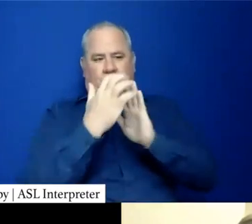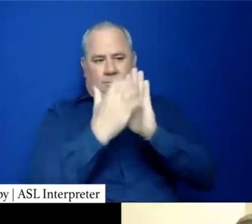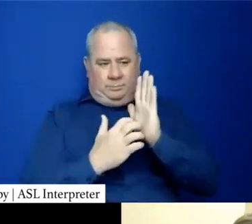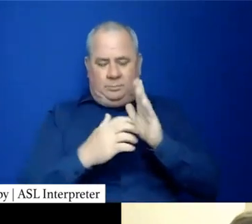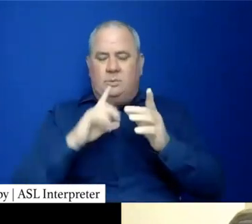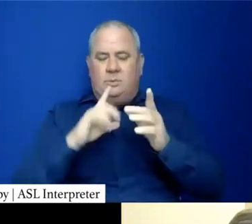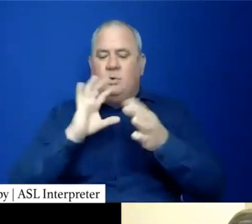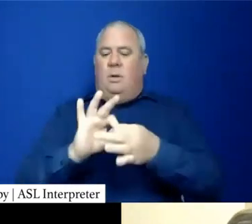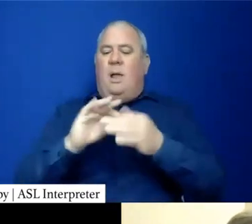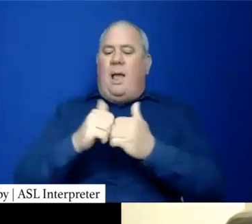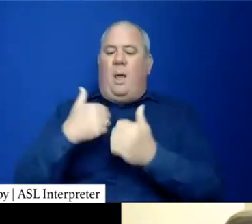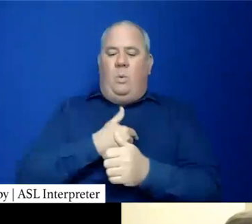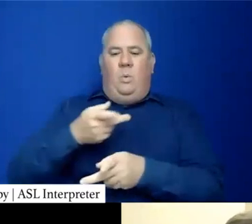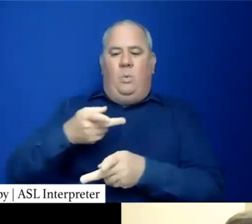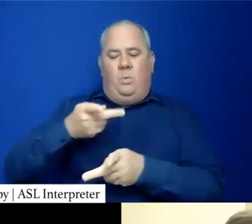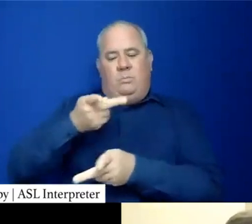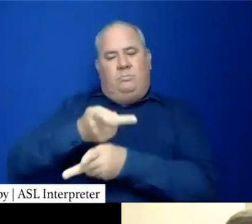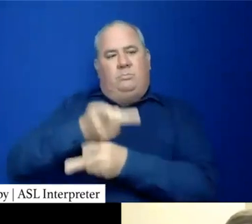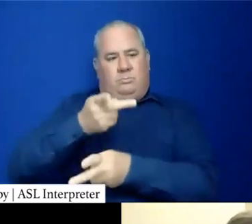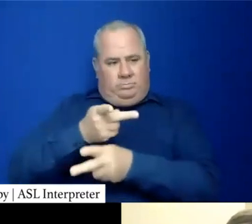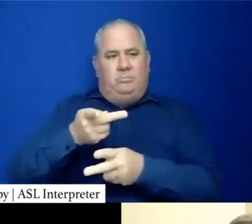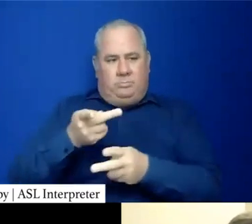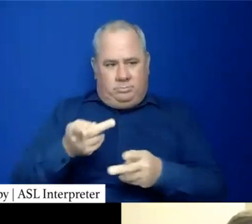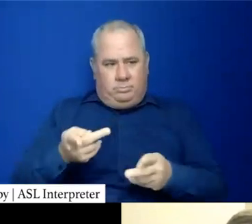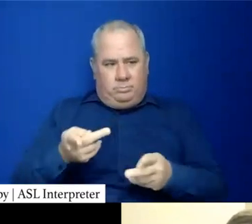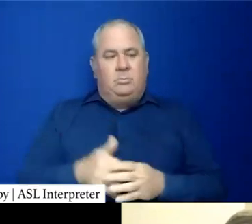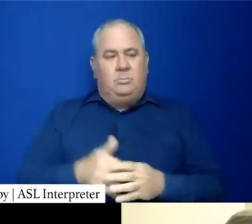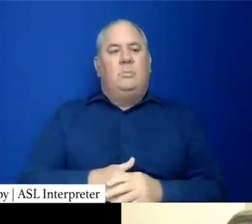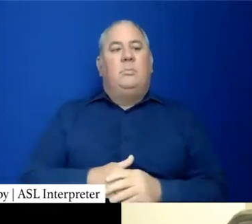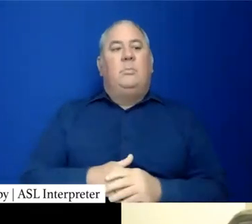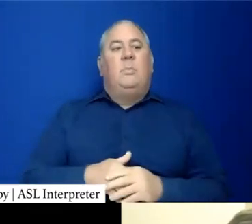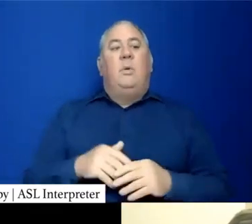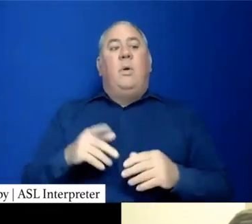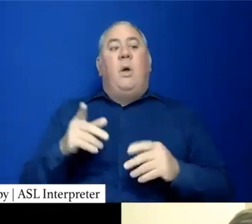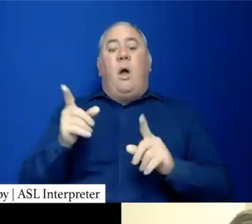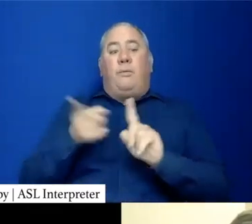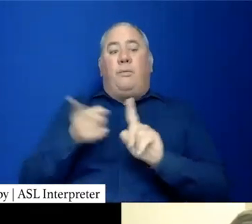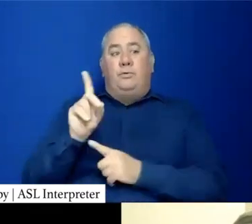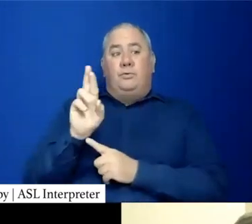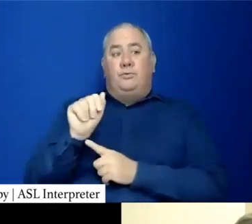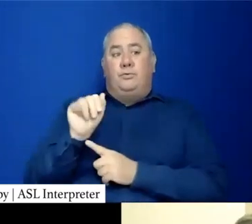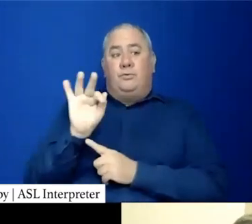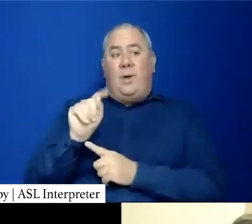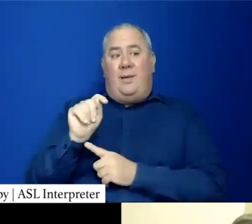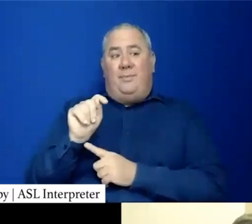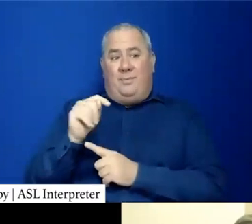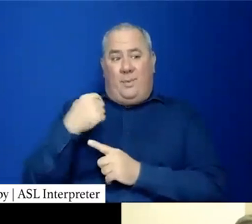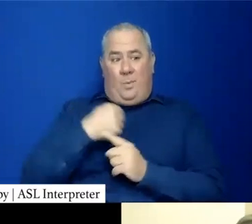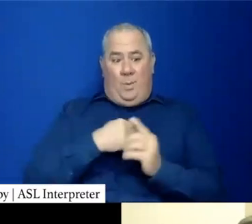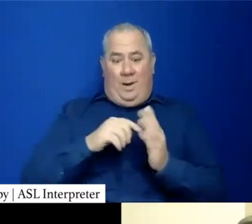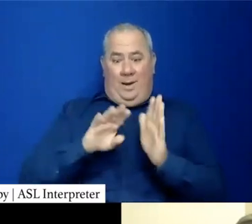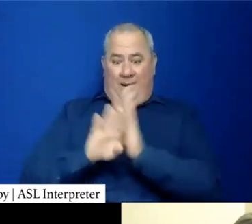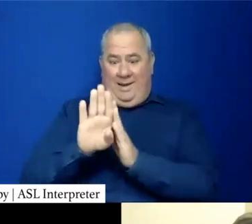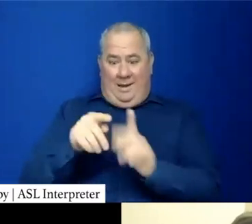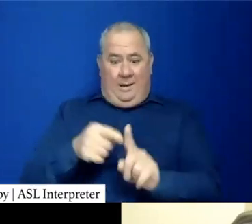I will say, was a lot better than other states' first drafts. Like, we got further on the first draft than most places